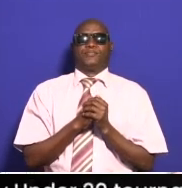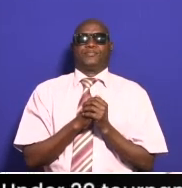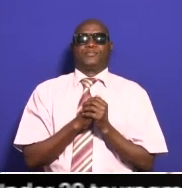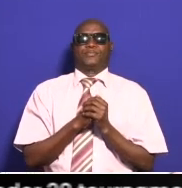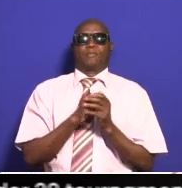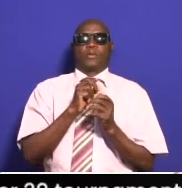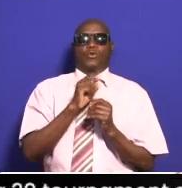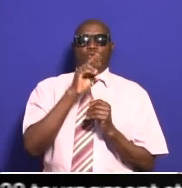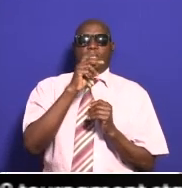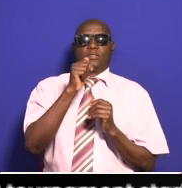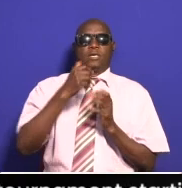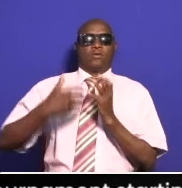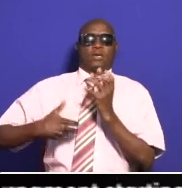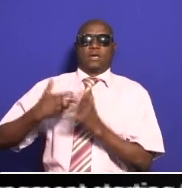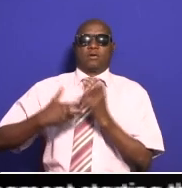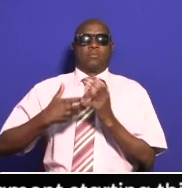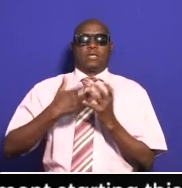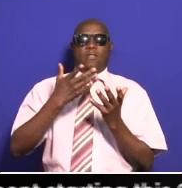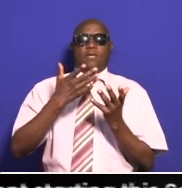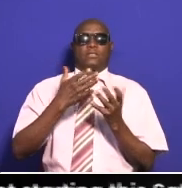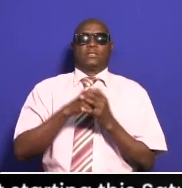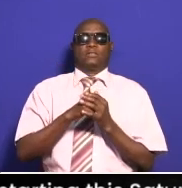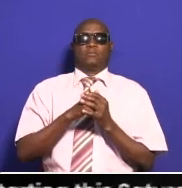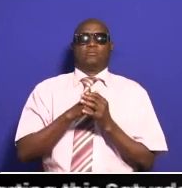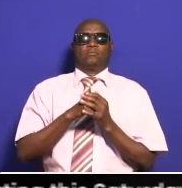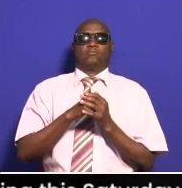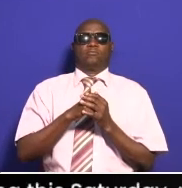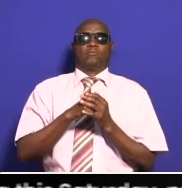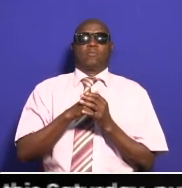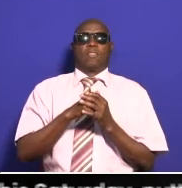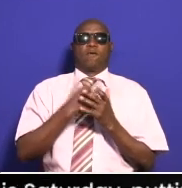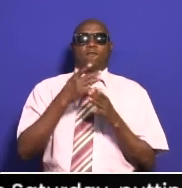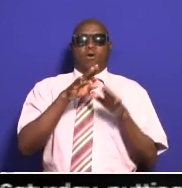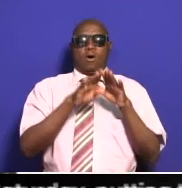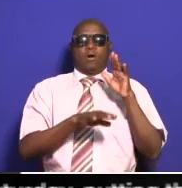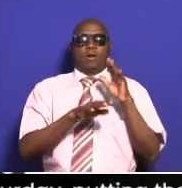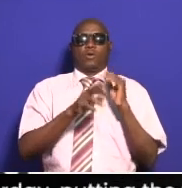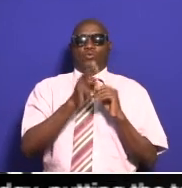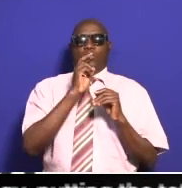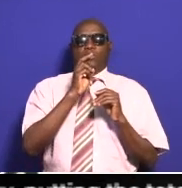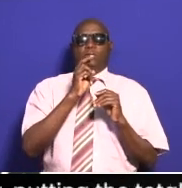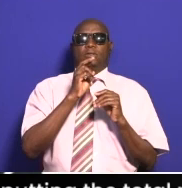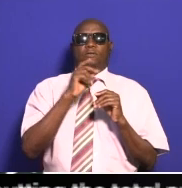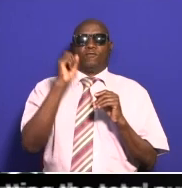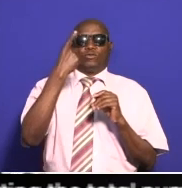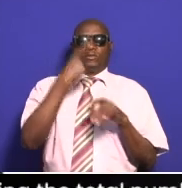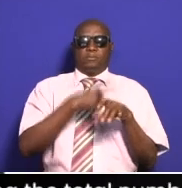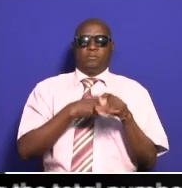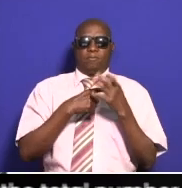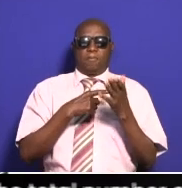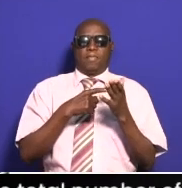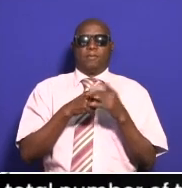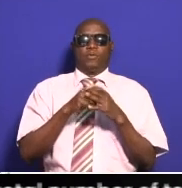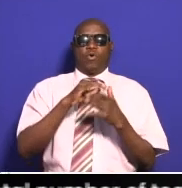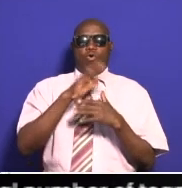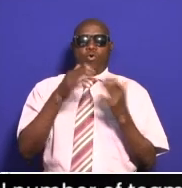Rugby, you know, this is the most they've ever put into something for U20s. And all of us have dedicated a lot. All the